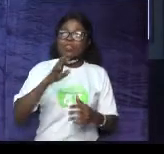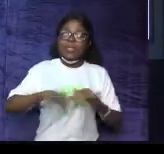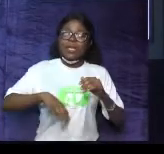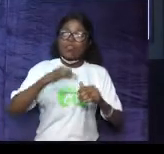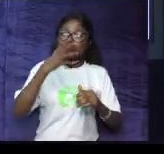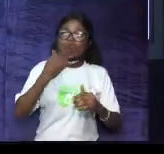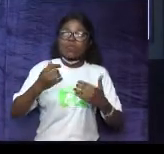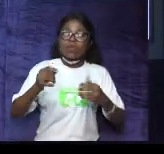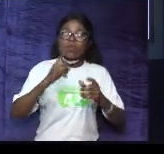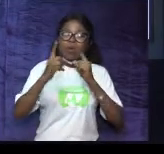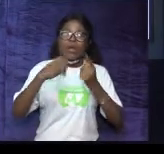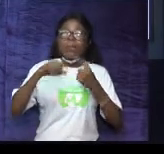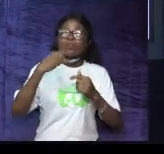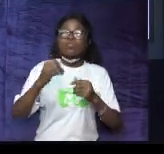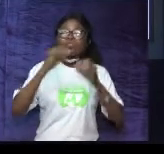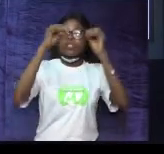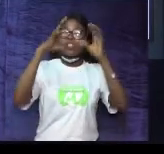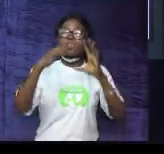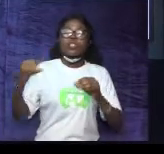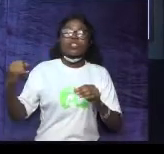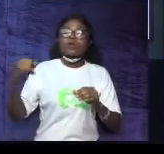and non-teaching staff in your school.